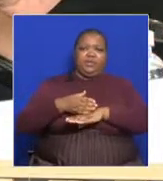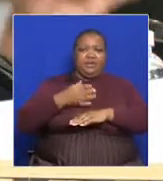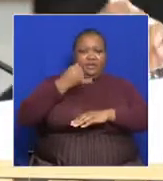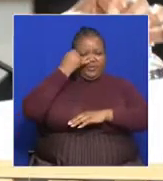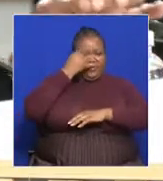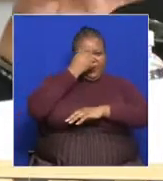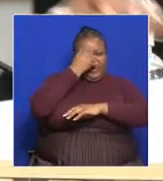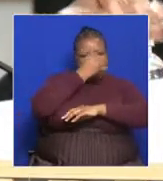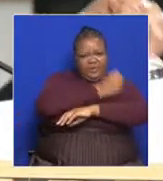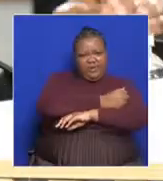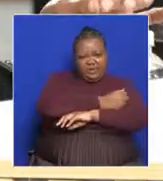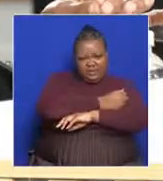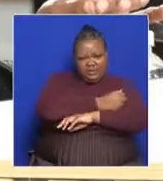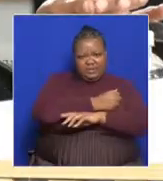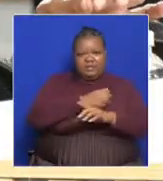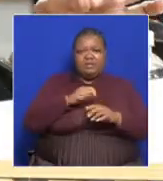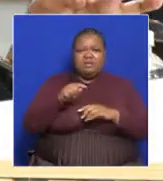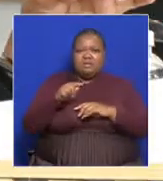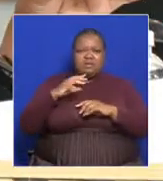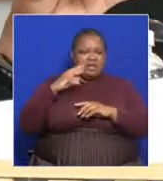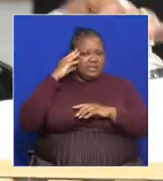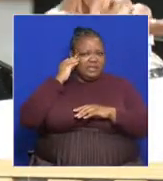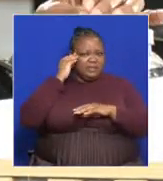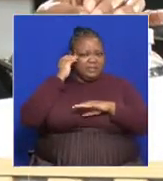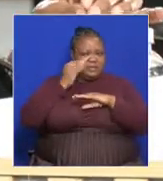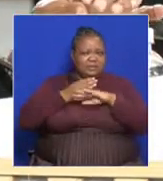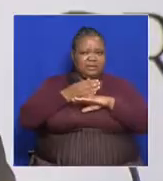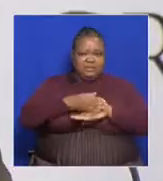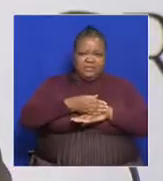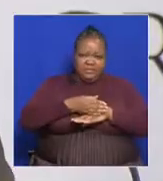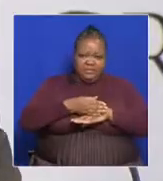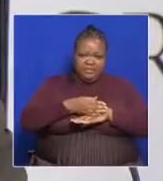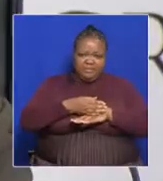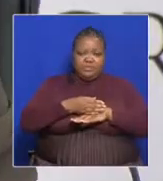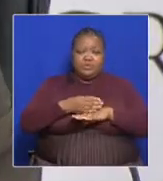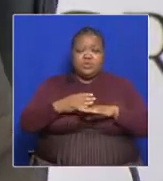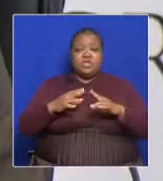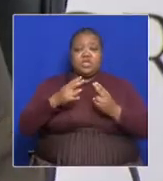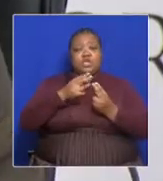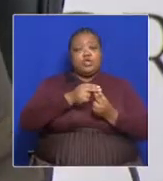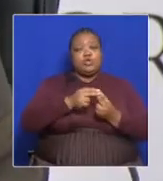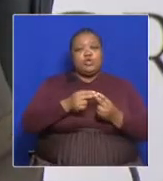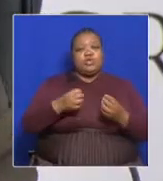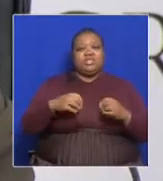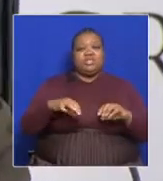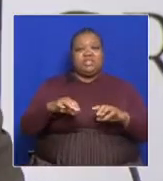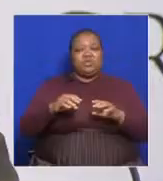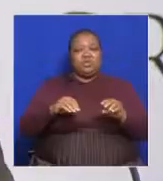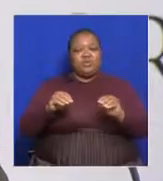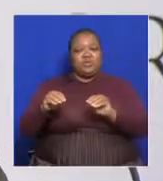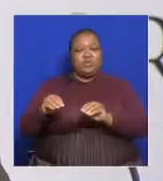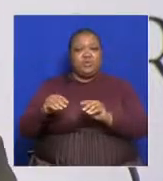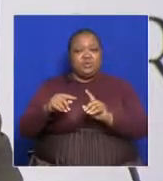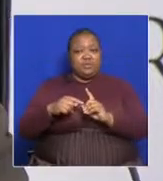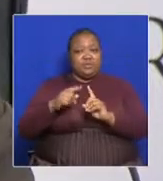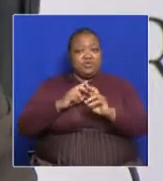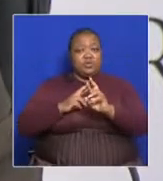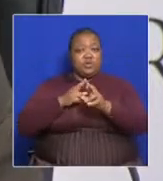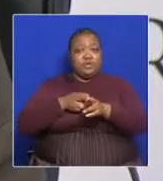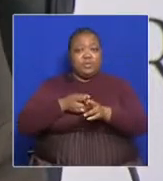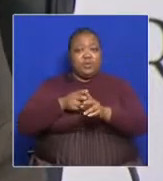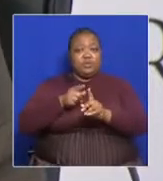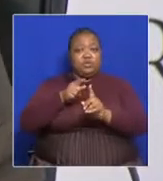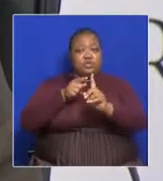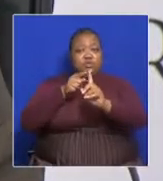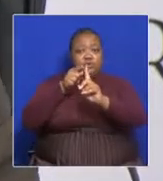an experienced member in your unit who reports to you directly? You